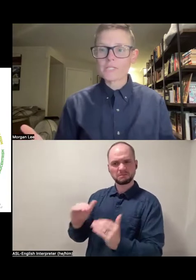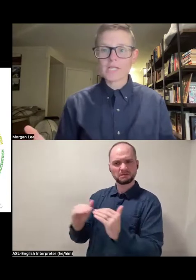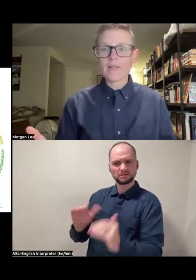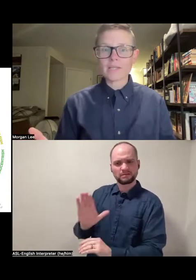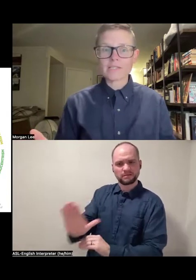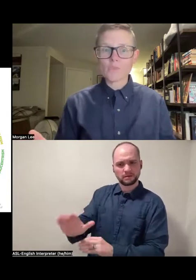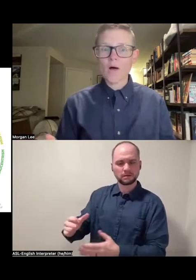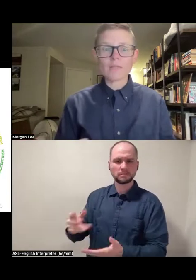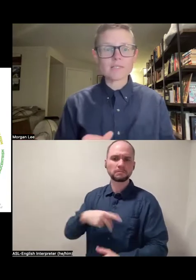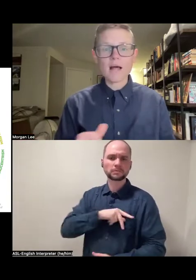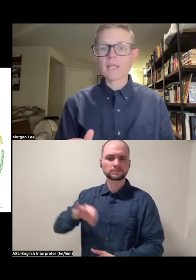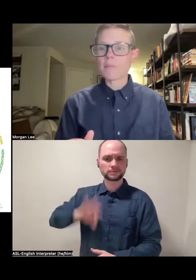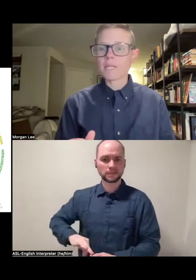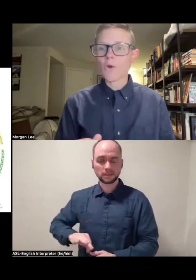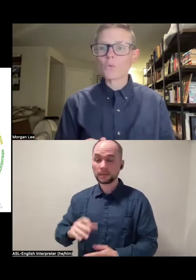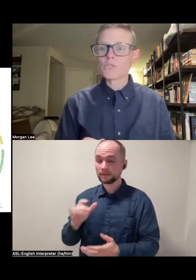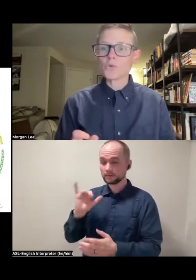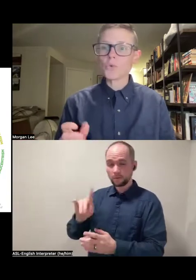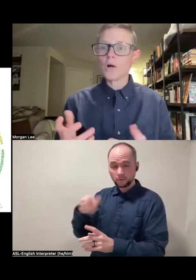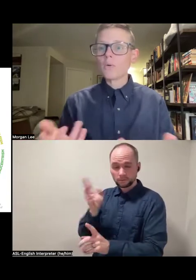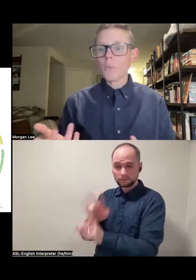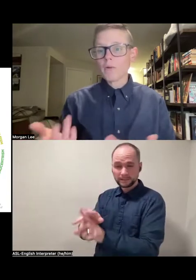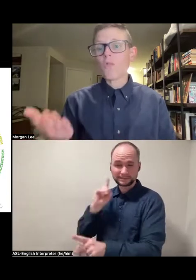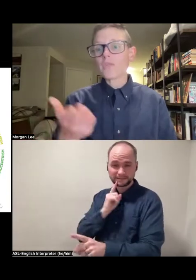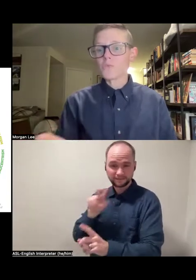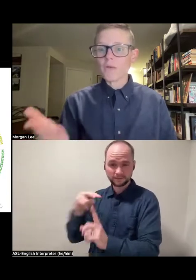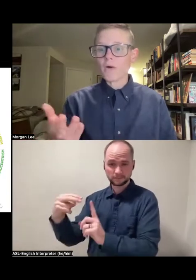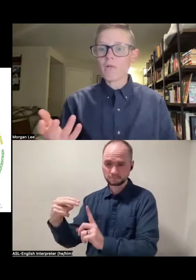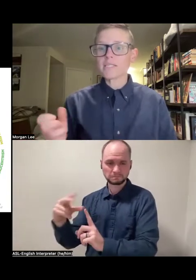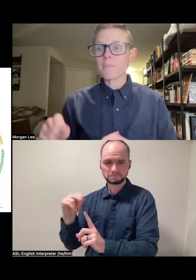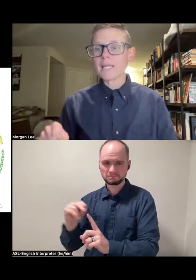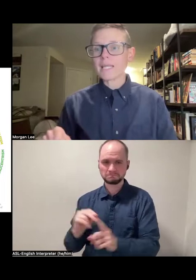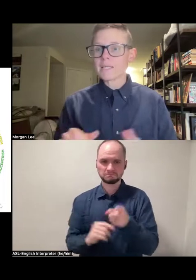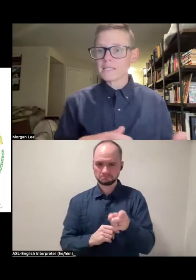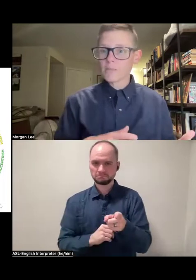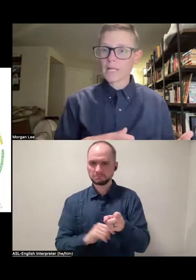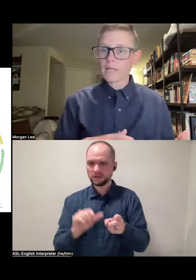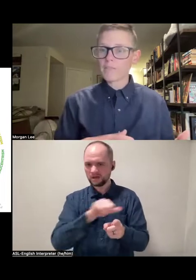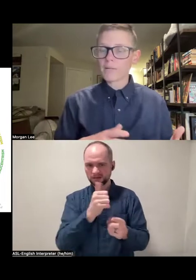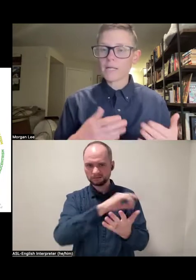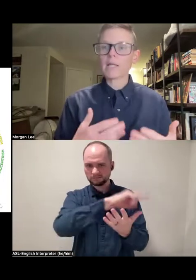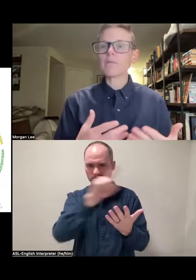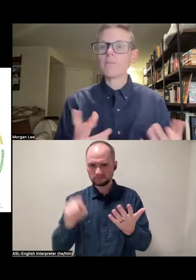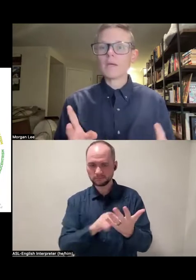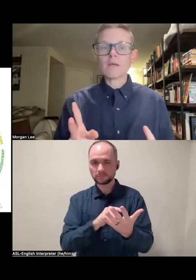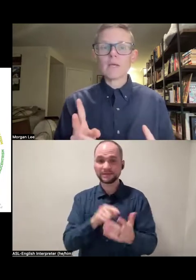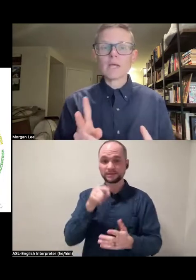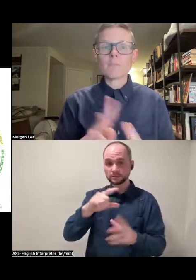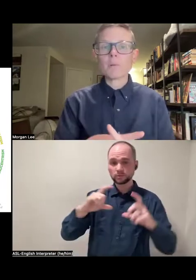other positionalities as well. It's not limited only to what on this wheel is ability and disability, but it